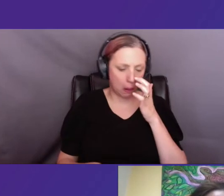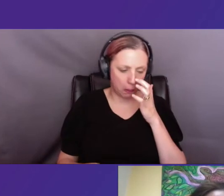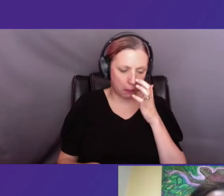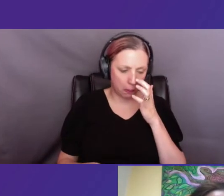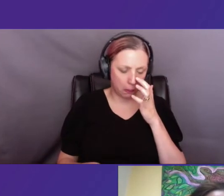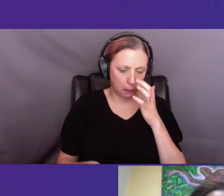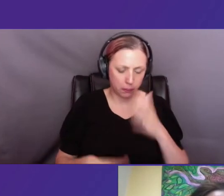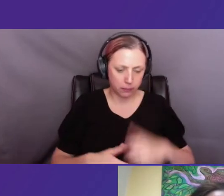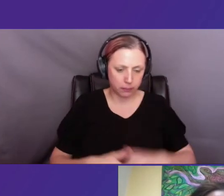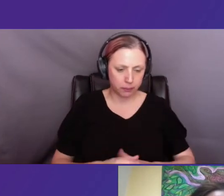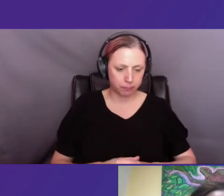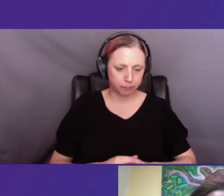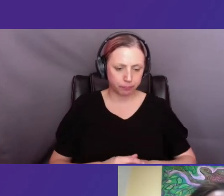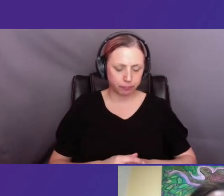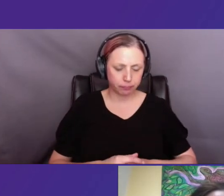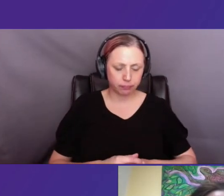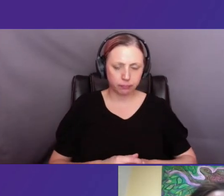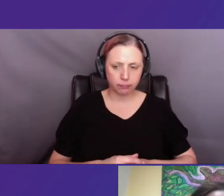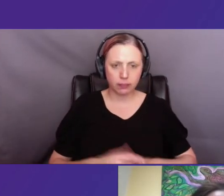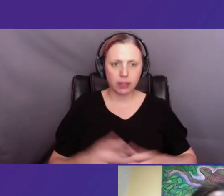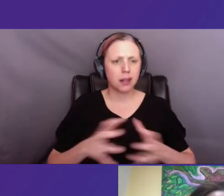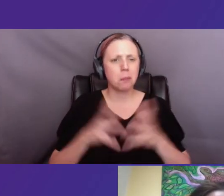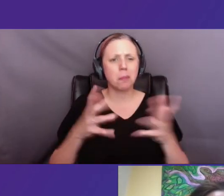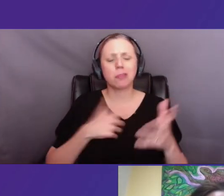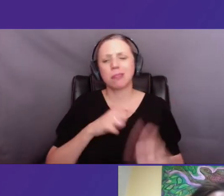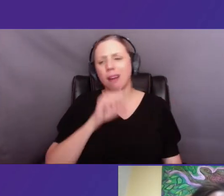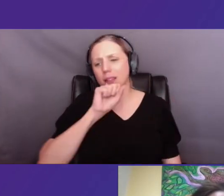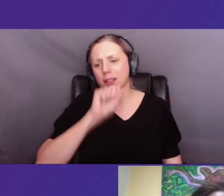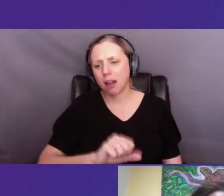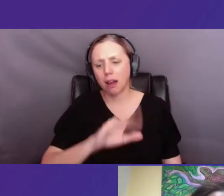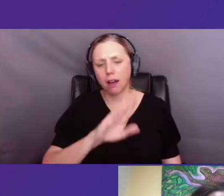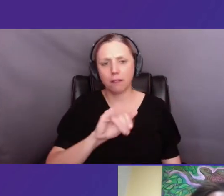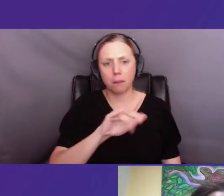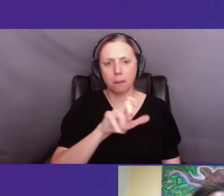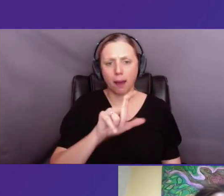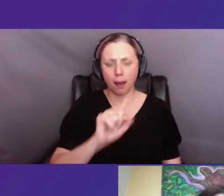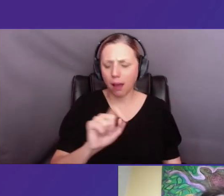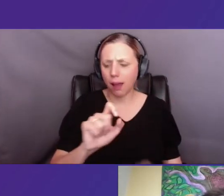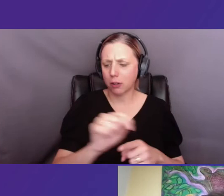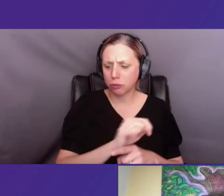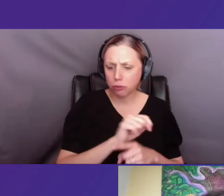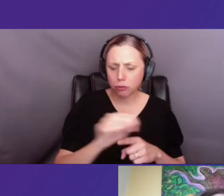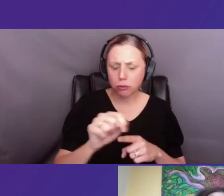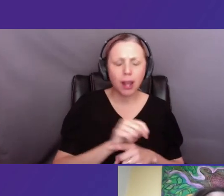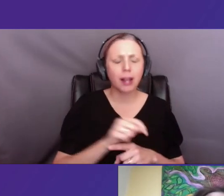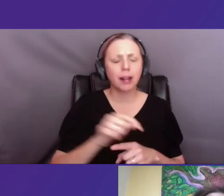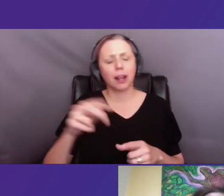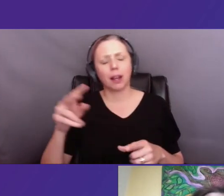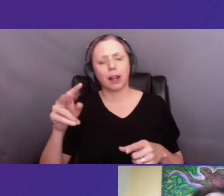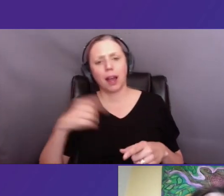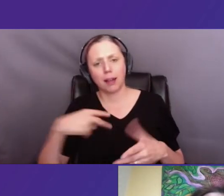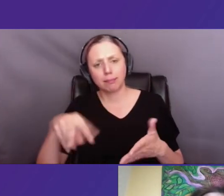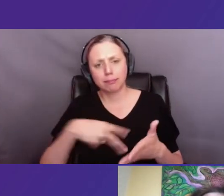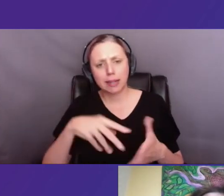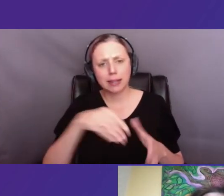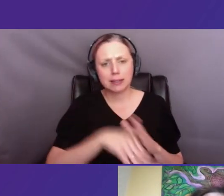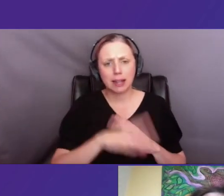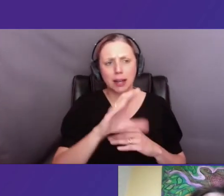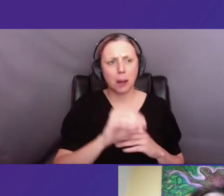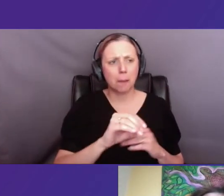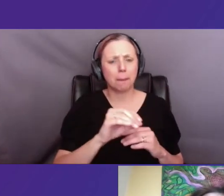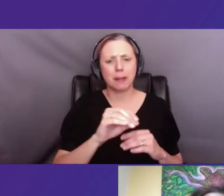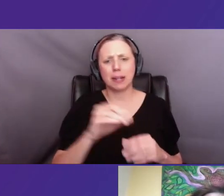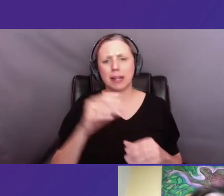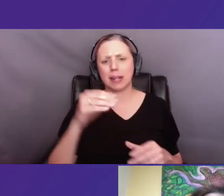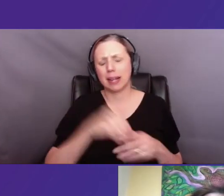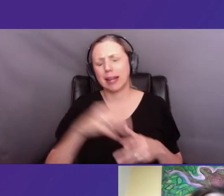As much as I love the whole ballet training, and I dance in companies, and I danced in an array of Sleeping